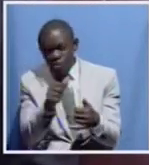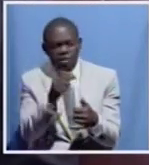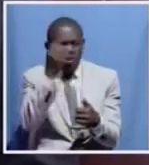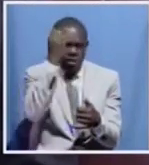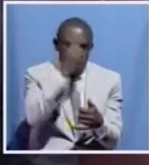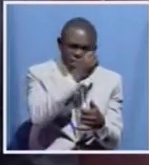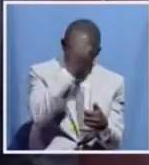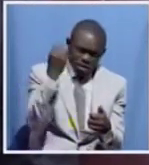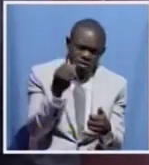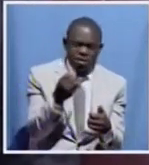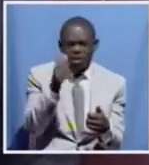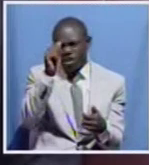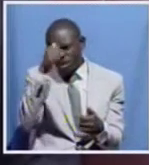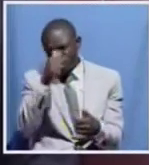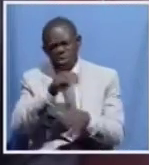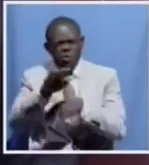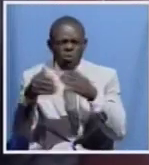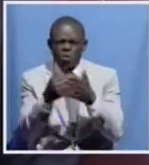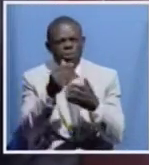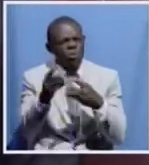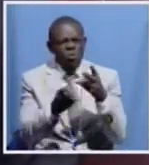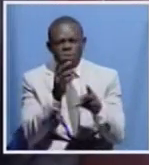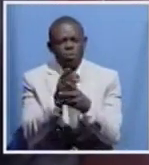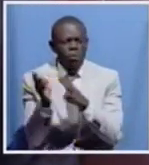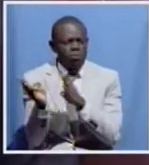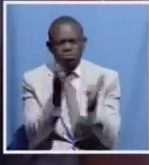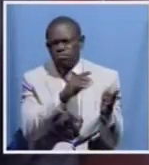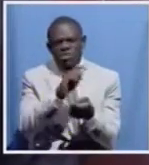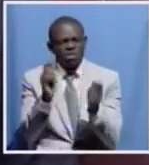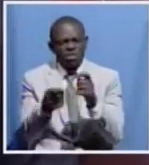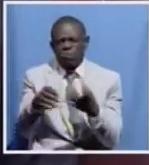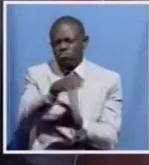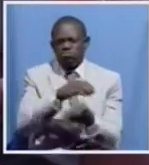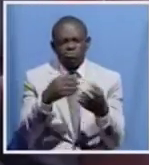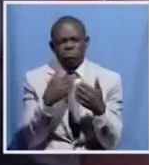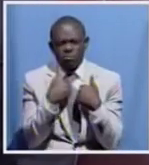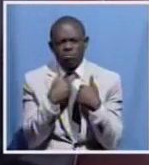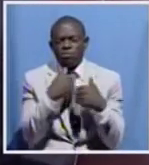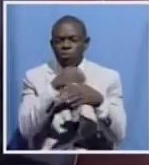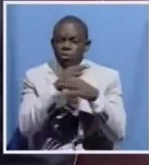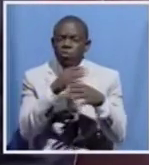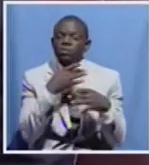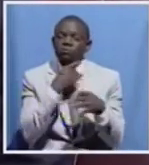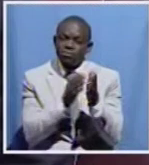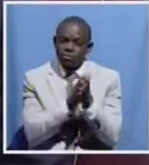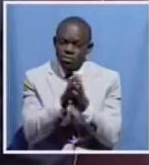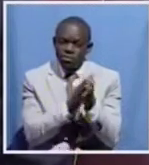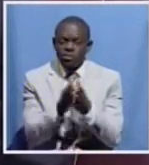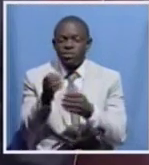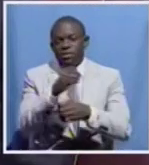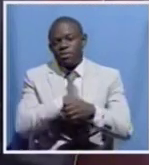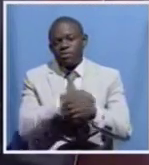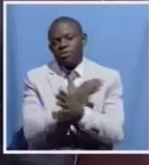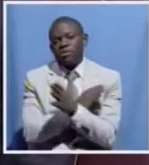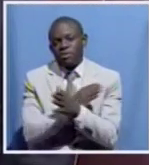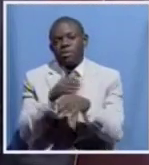people very negatively. So Austria is got a great interest in that. The second one that they are interested in is